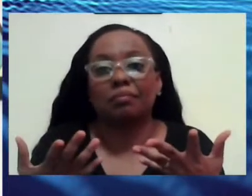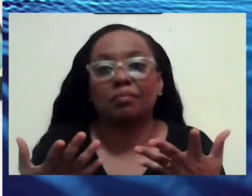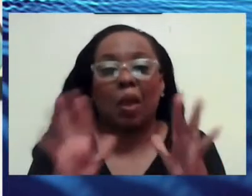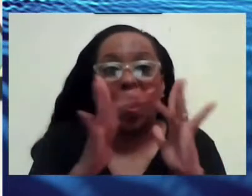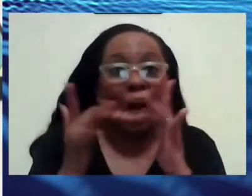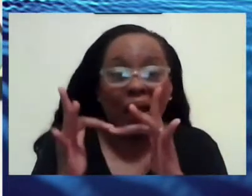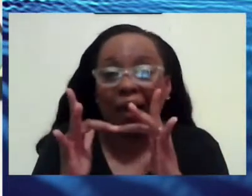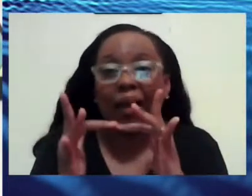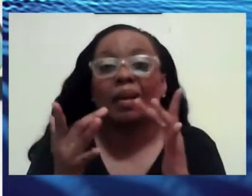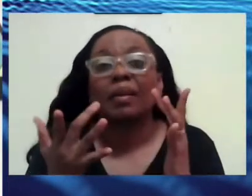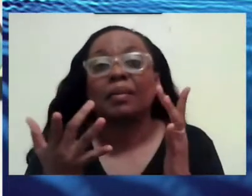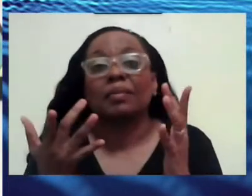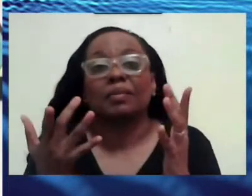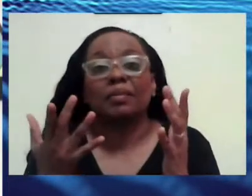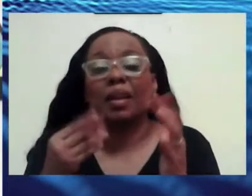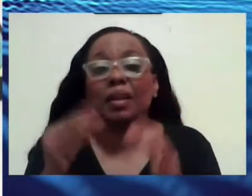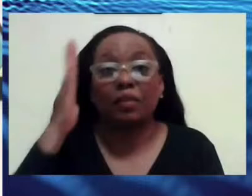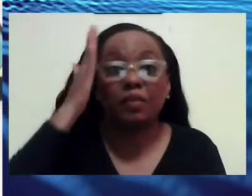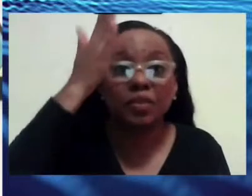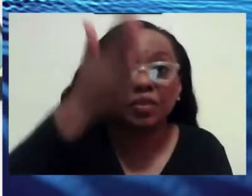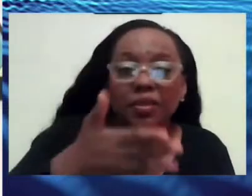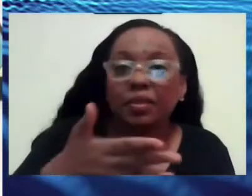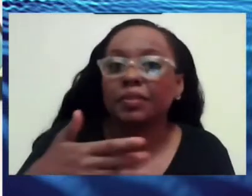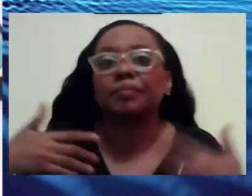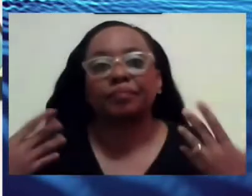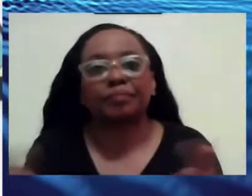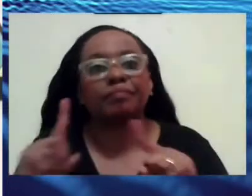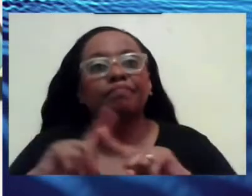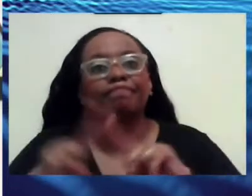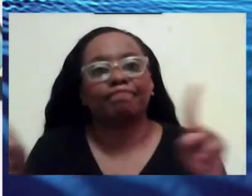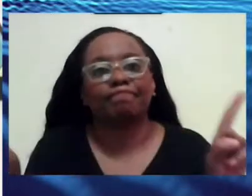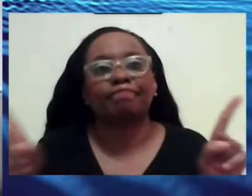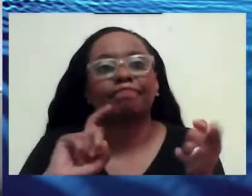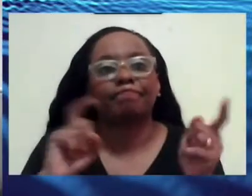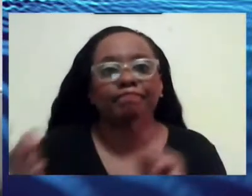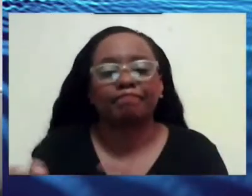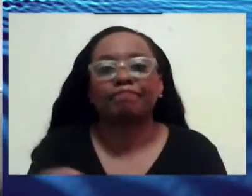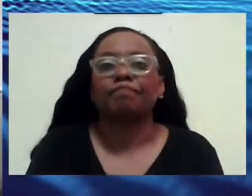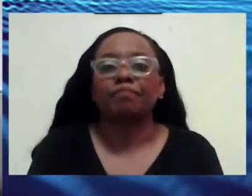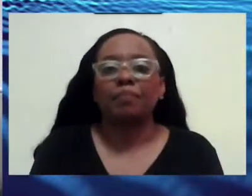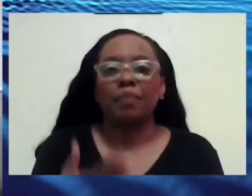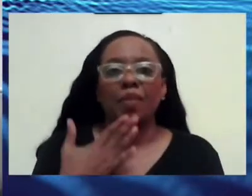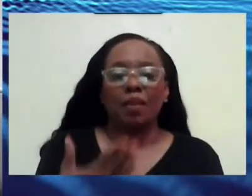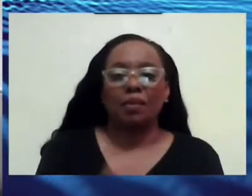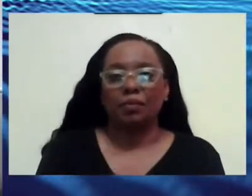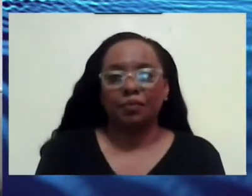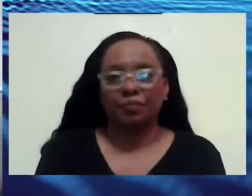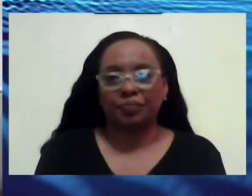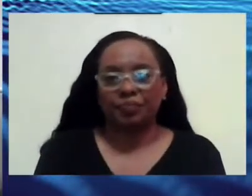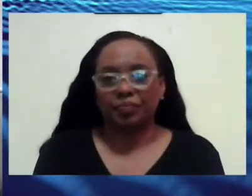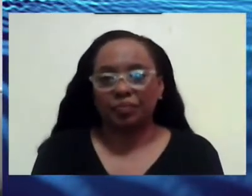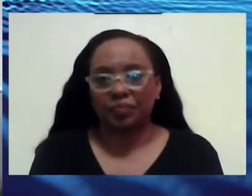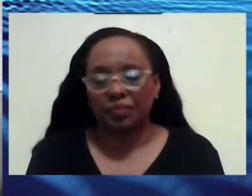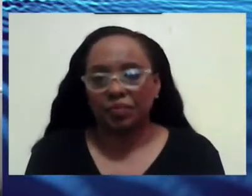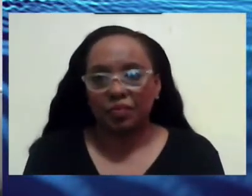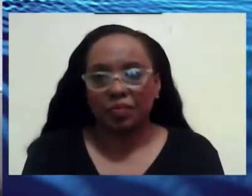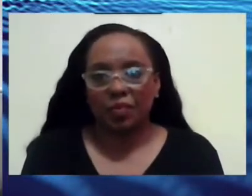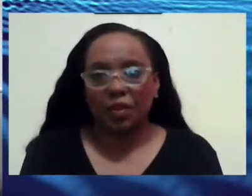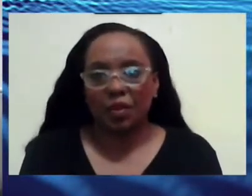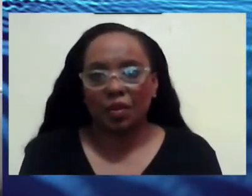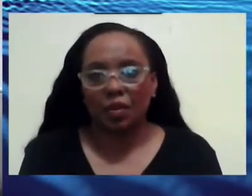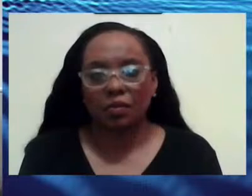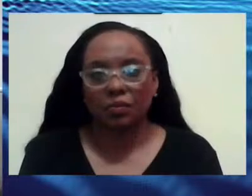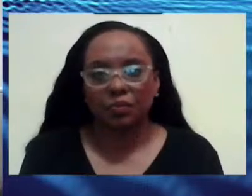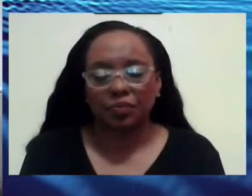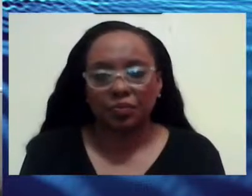and certainly in relation to the future for a number of our students. Thank you. And secondly, what does the contingency plan look like